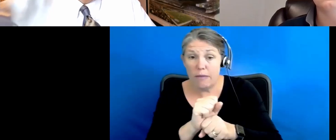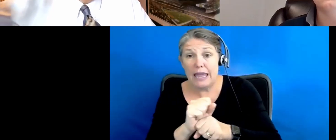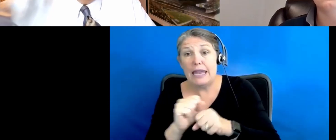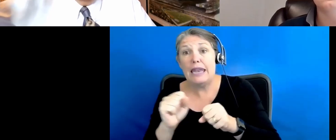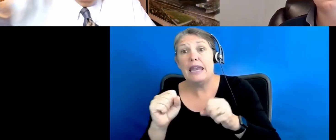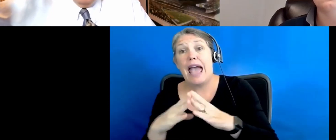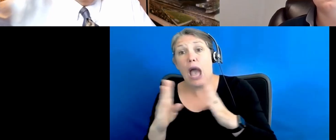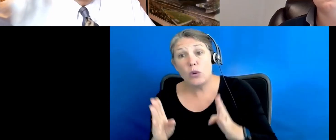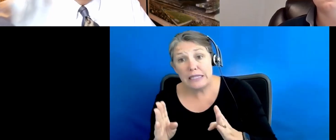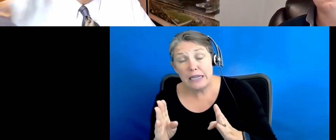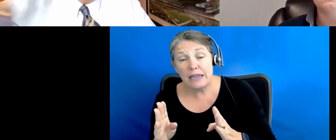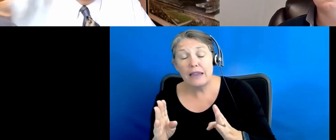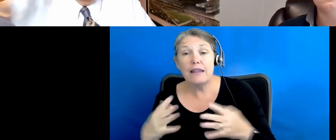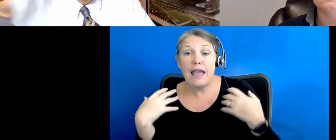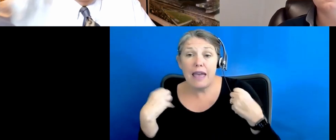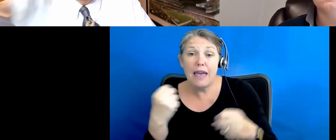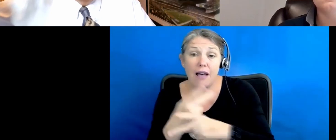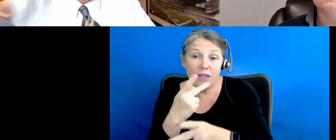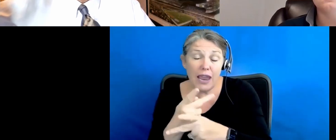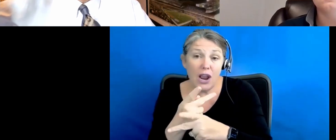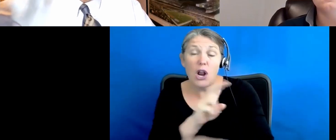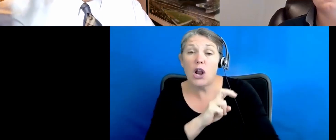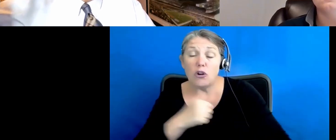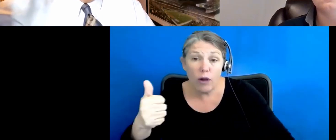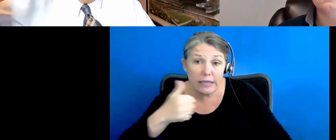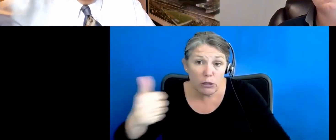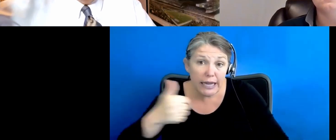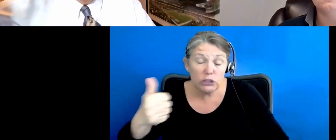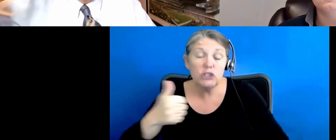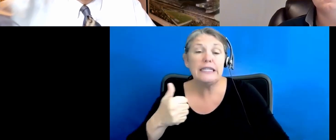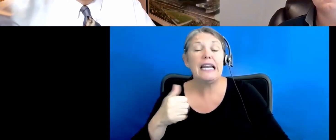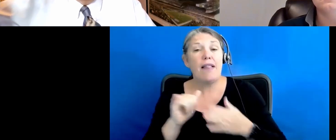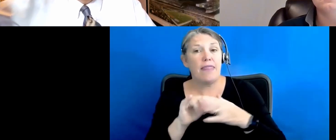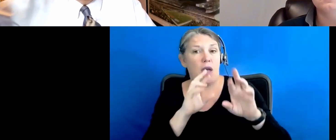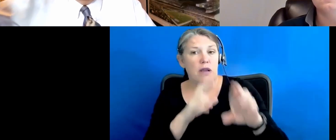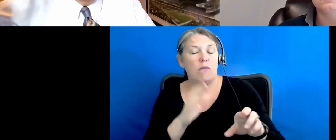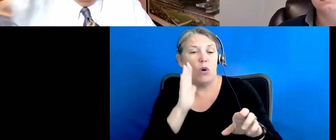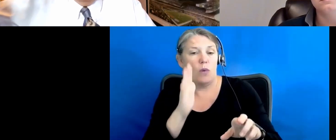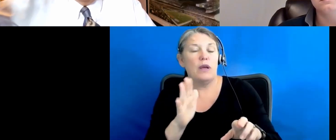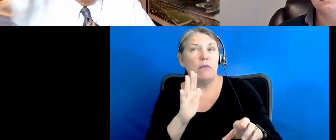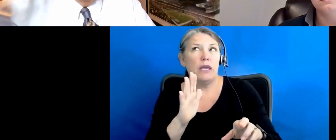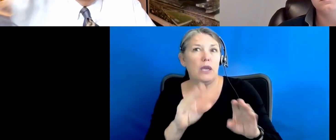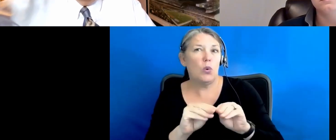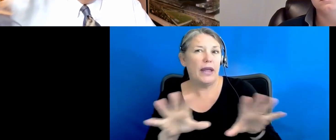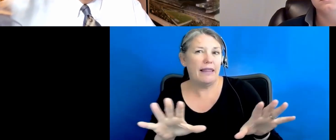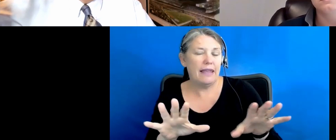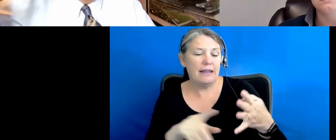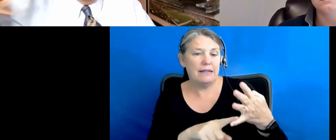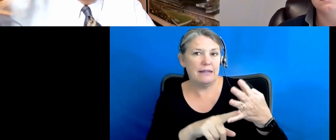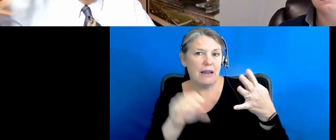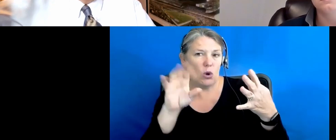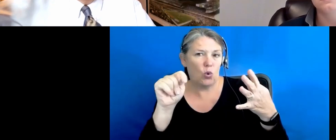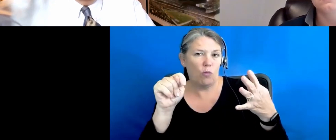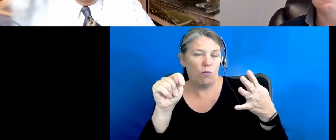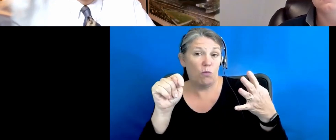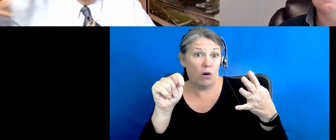housing, in healthcare, in transportation. And that report is going to be released at the end of October. From there,